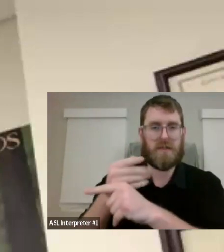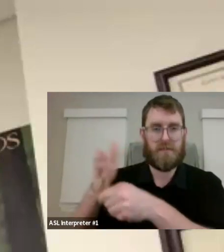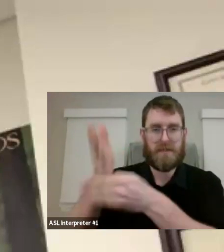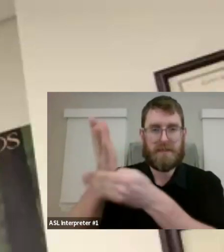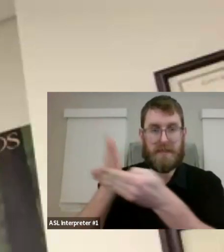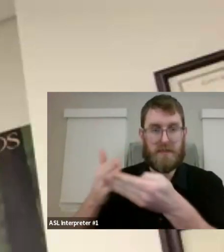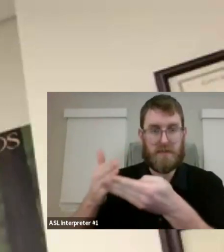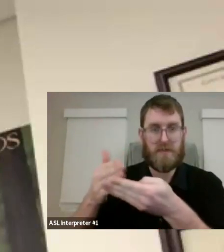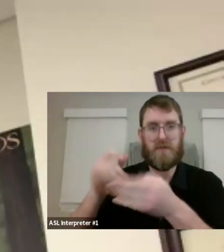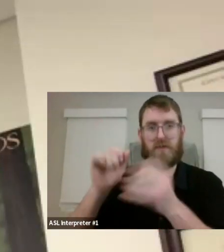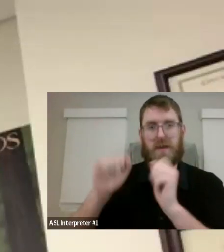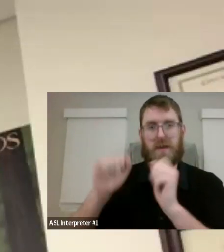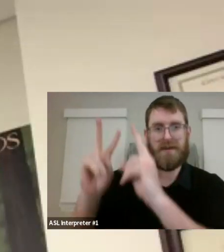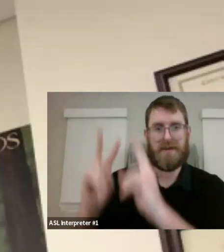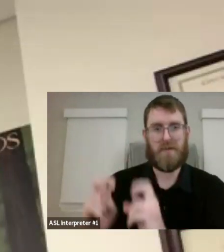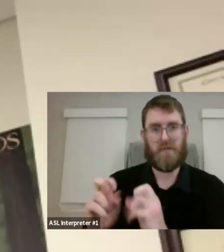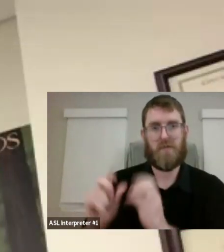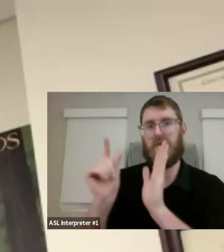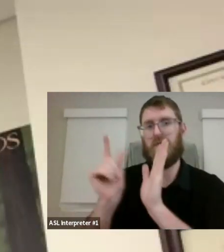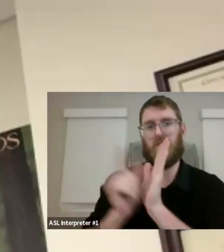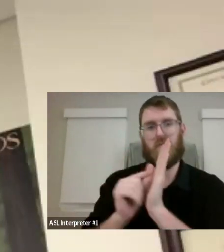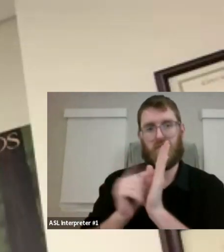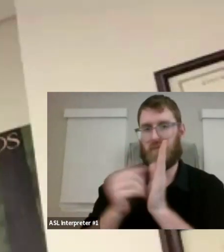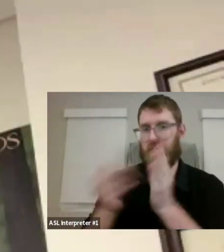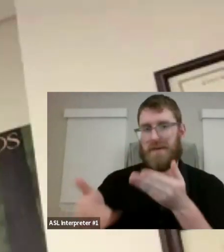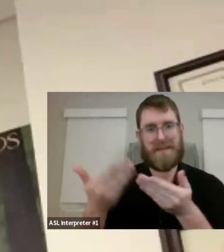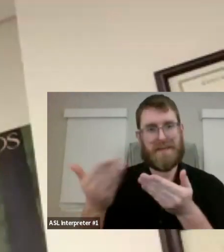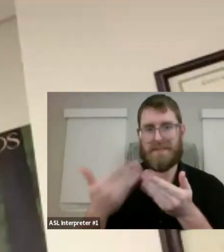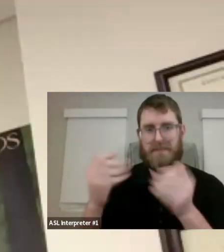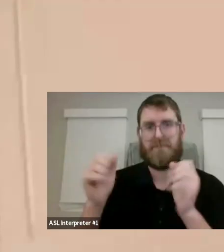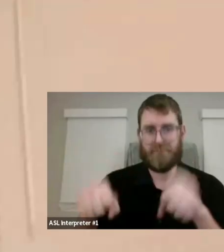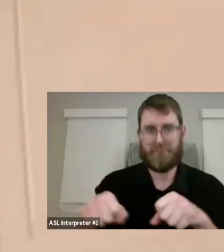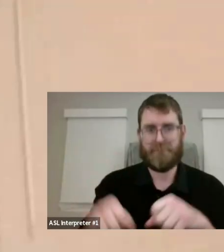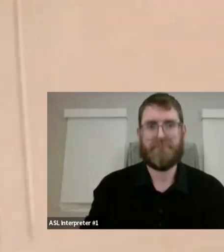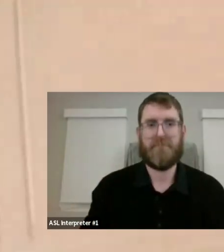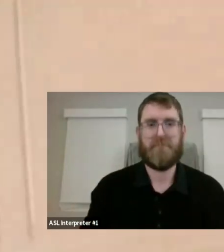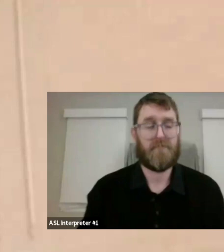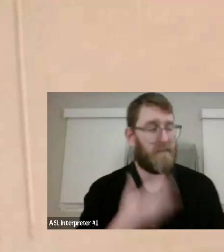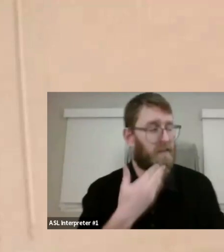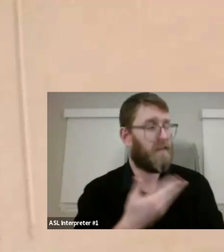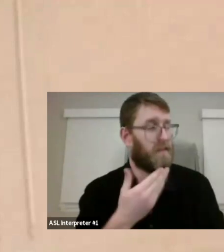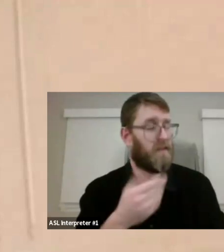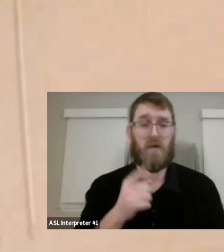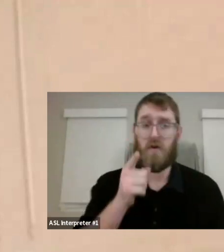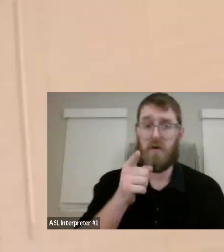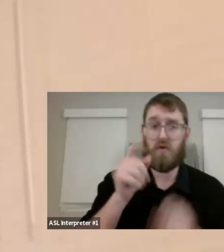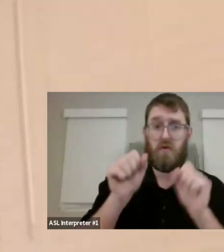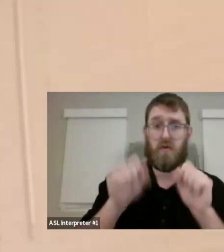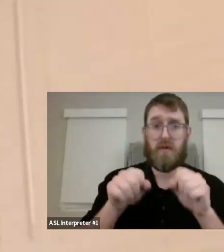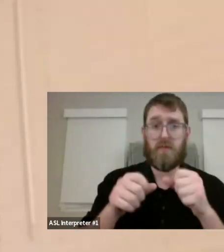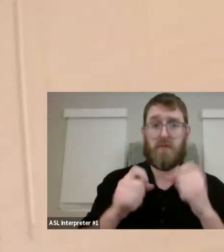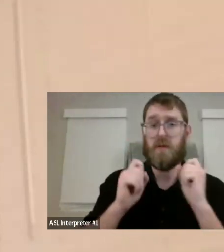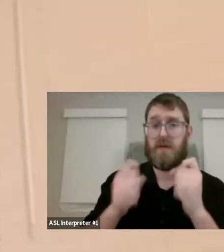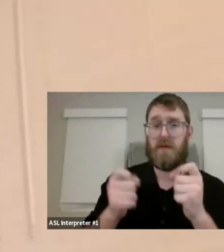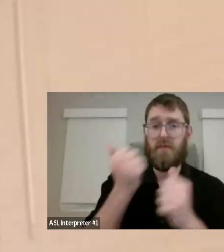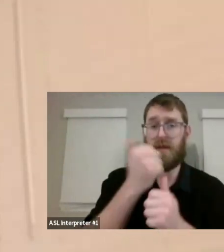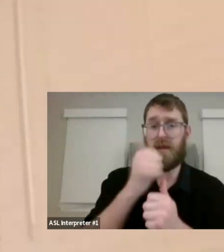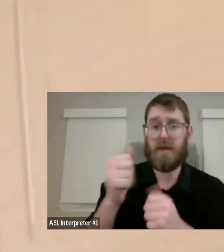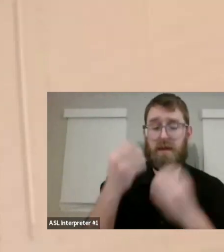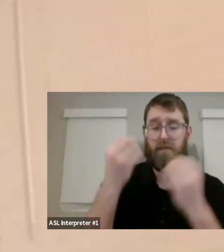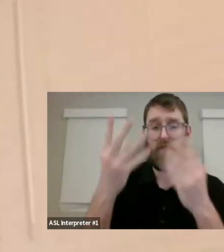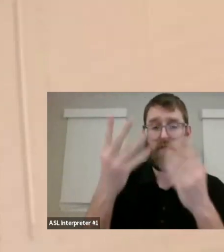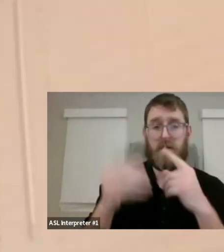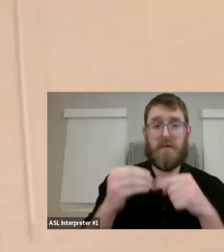there, downloadable, printable, very easy. Thank you. Are you able to give any information